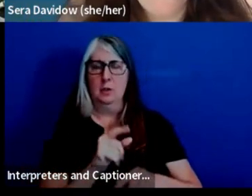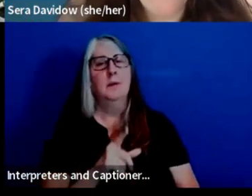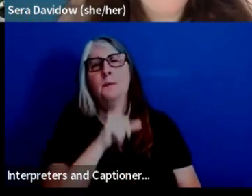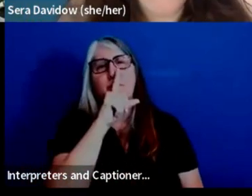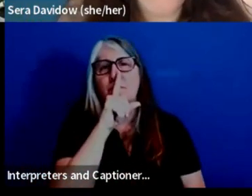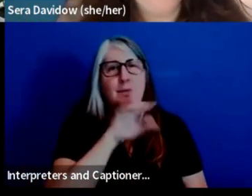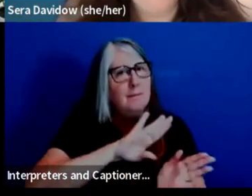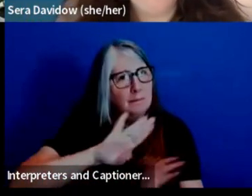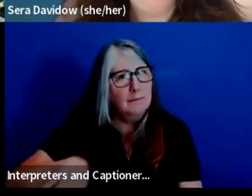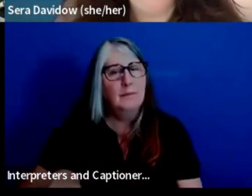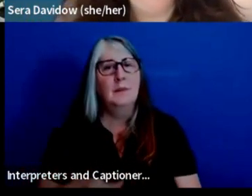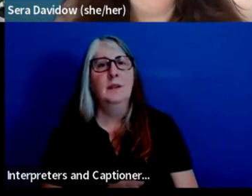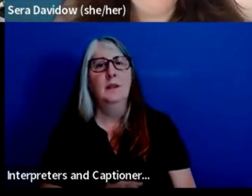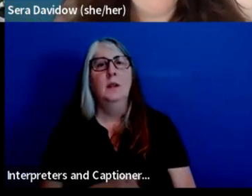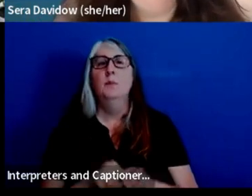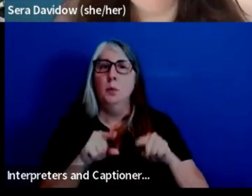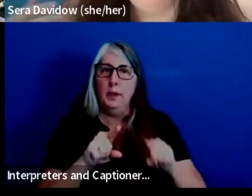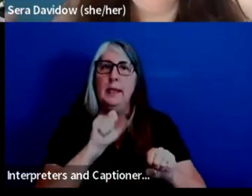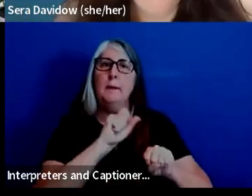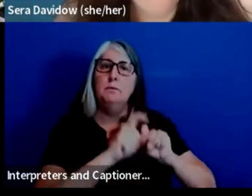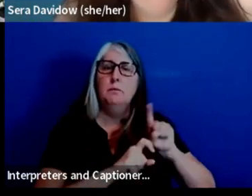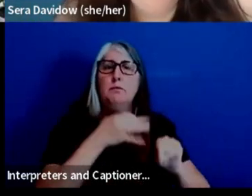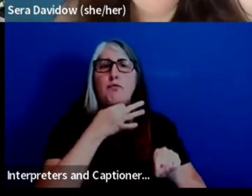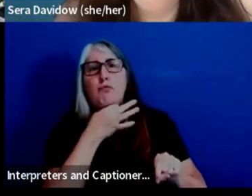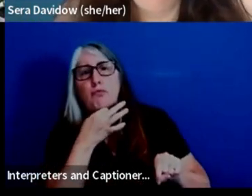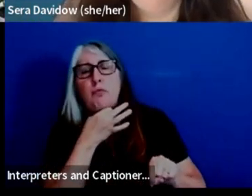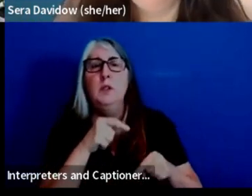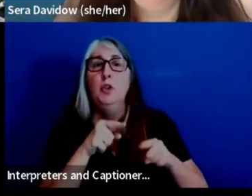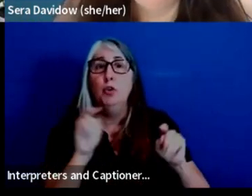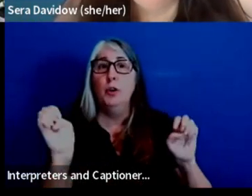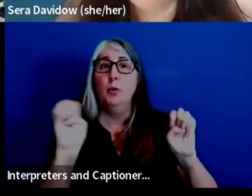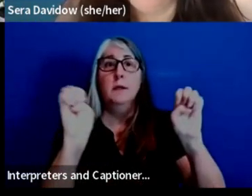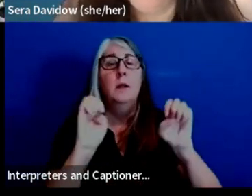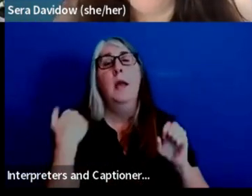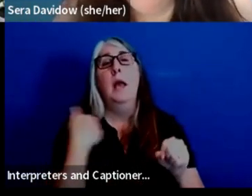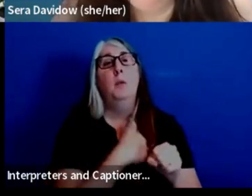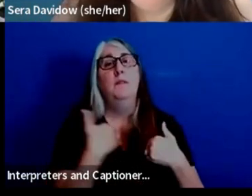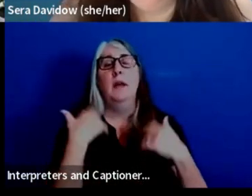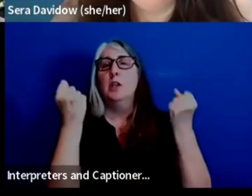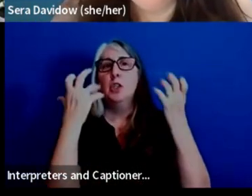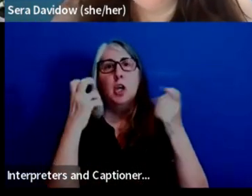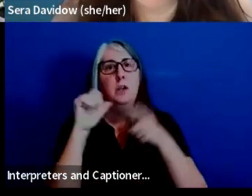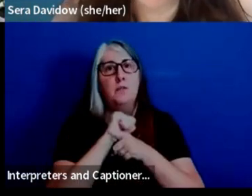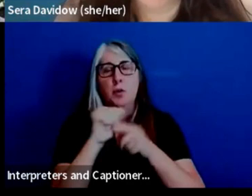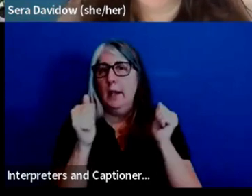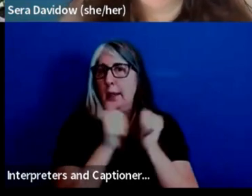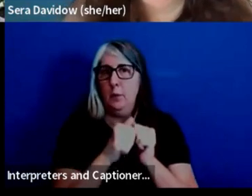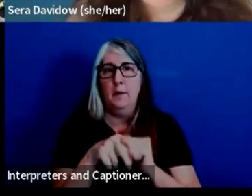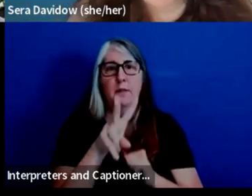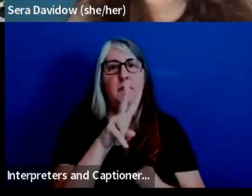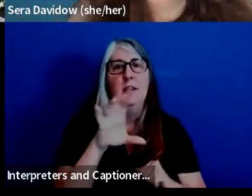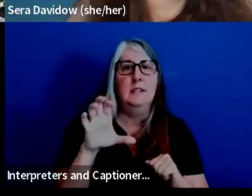space, and we can do that in crisis. And we've done a ton of training, even with crisis clinicians, around VCVC and alternatives